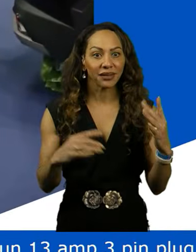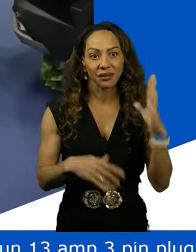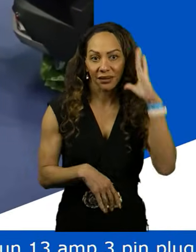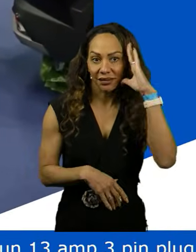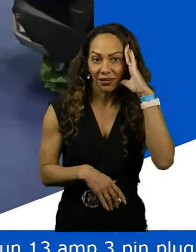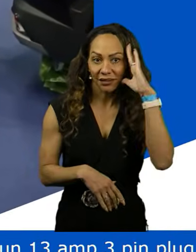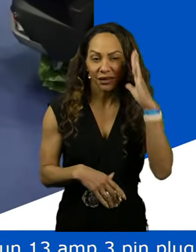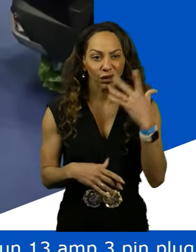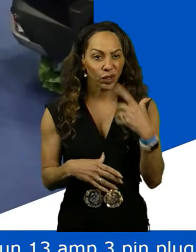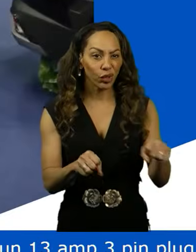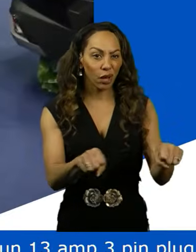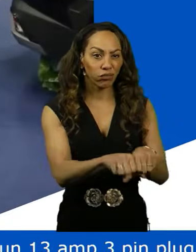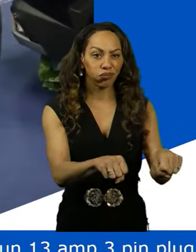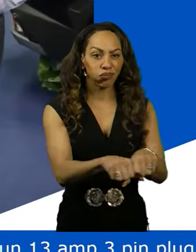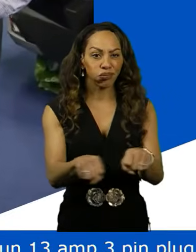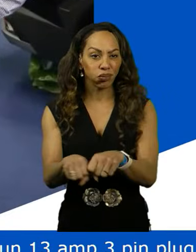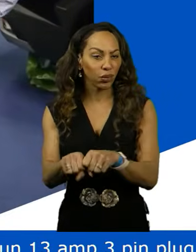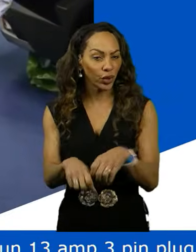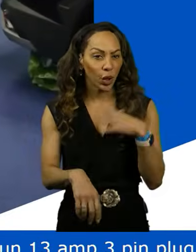in the wall at home.